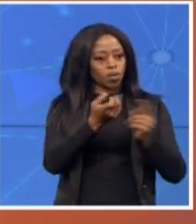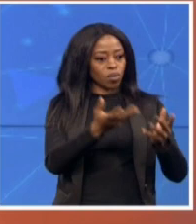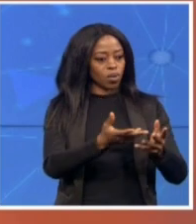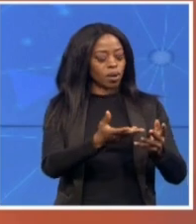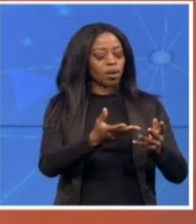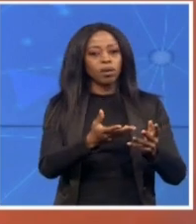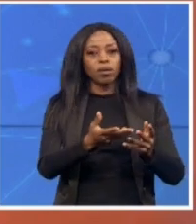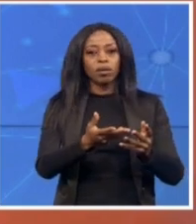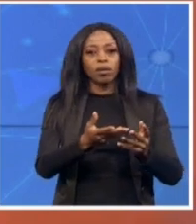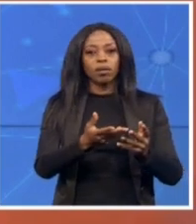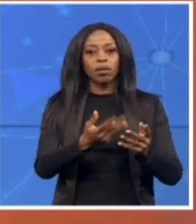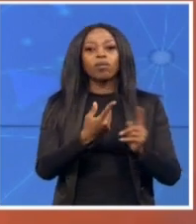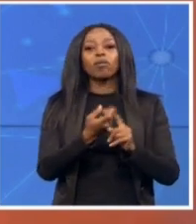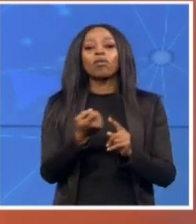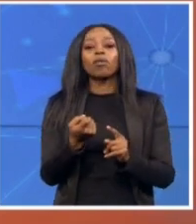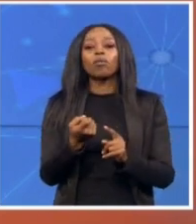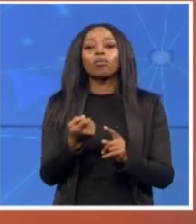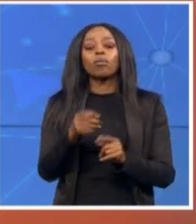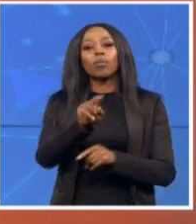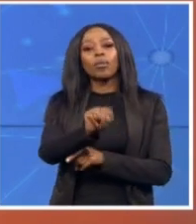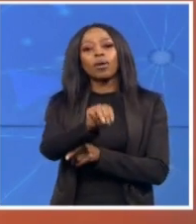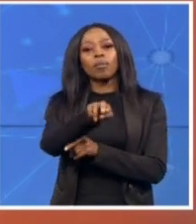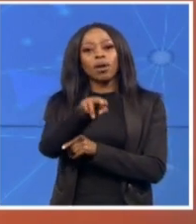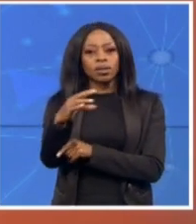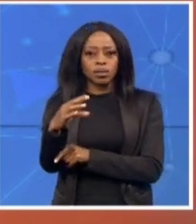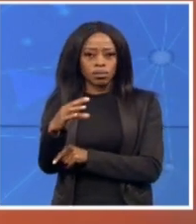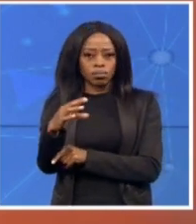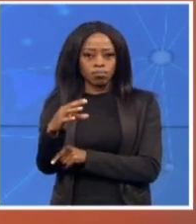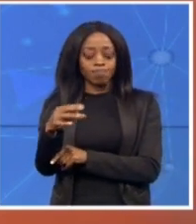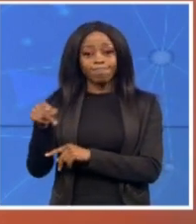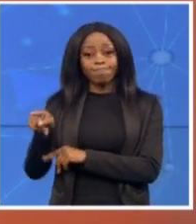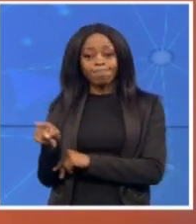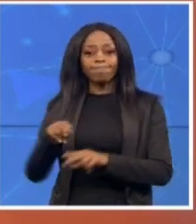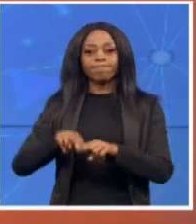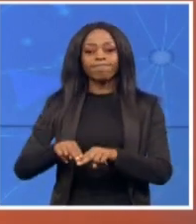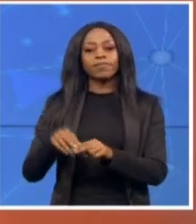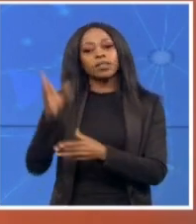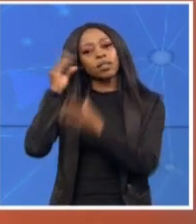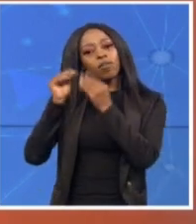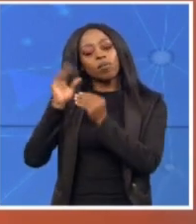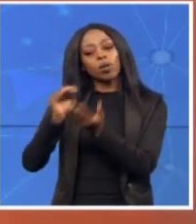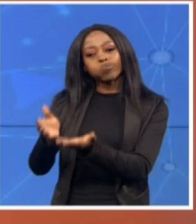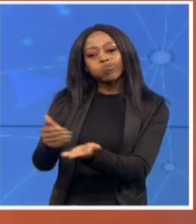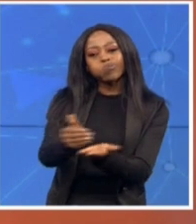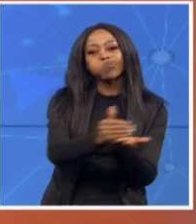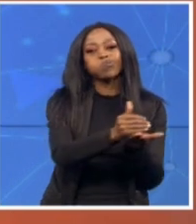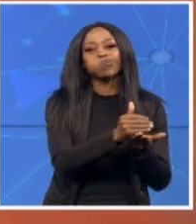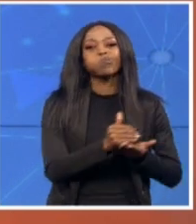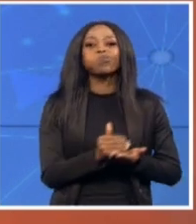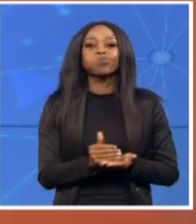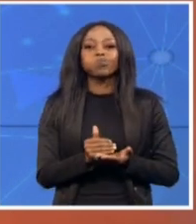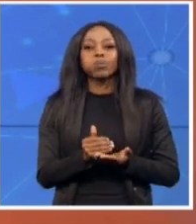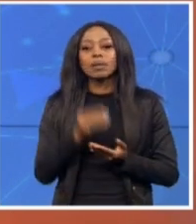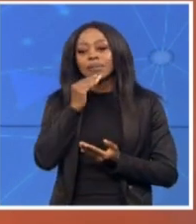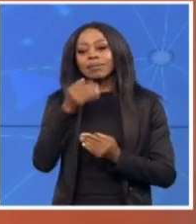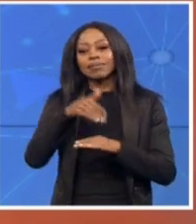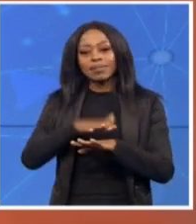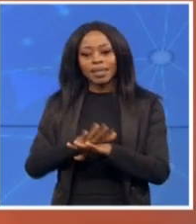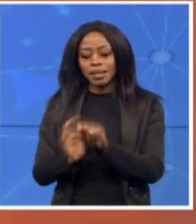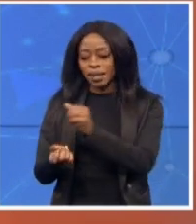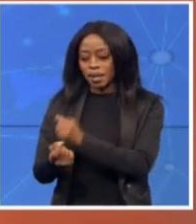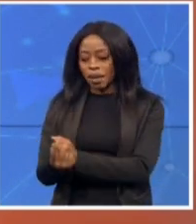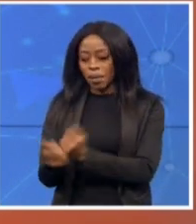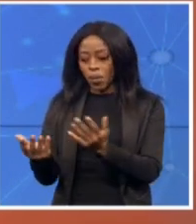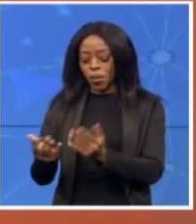MRC in relation to the data that they collect, was the death that will have happened outside the health system. So you